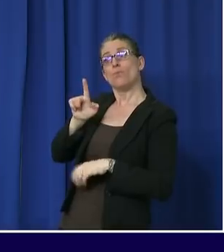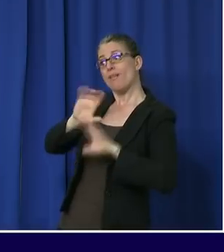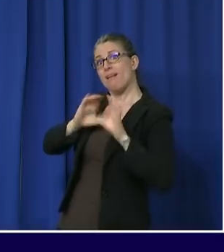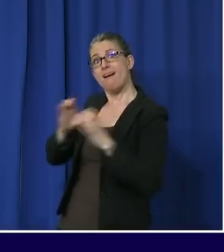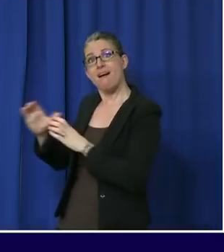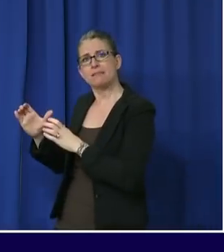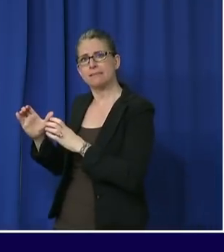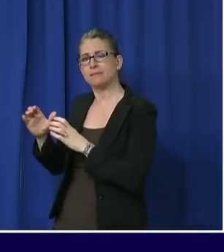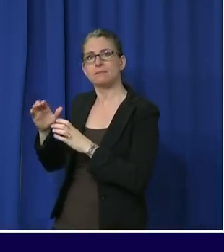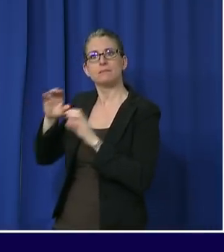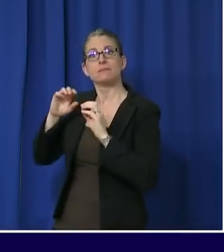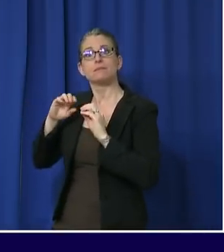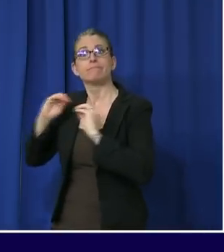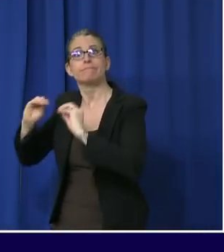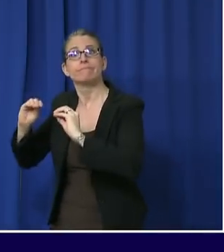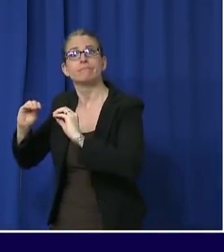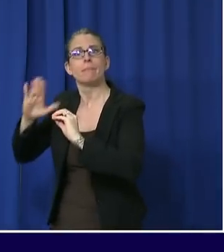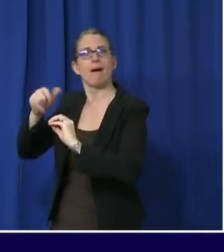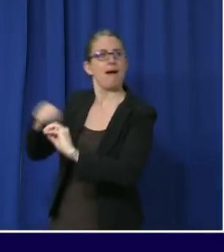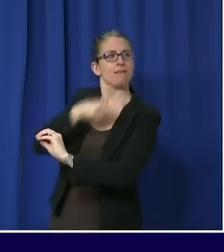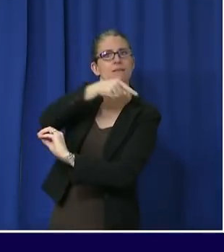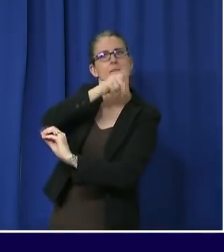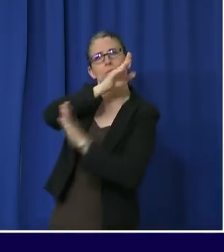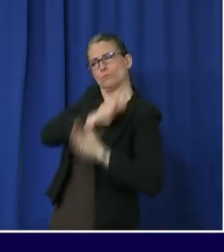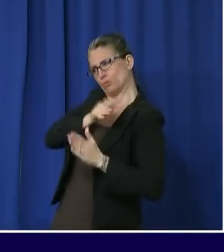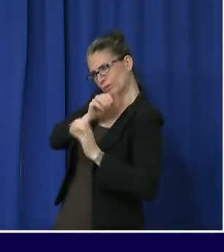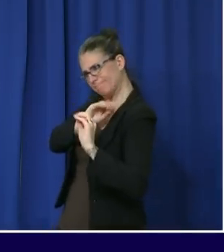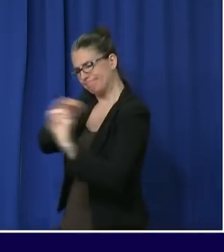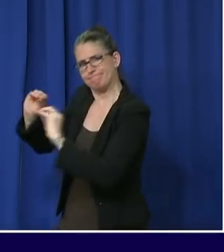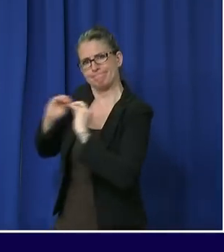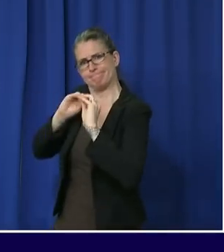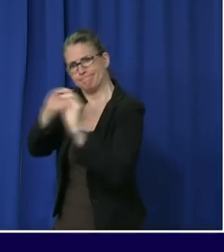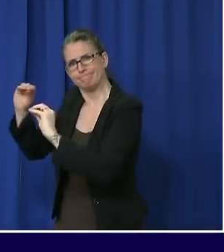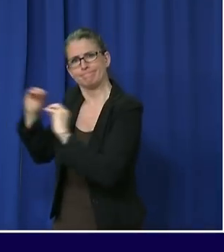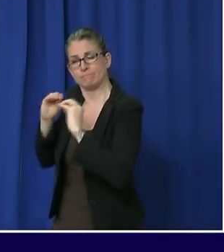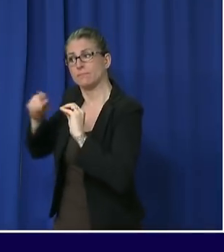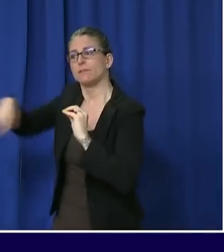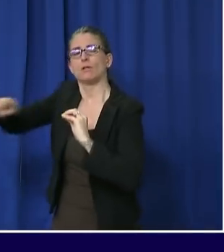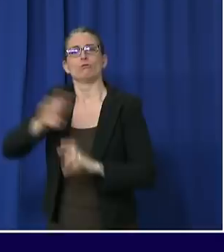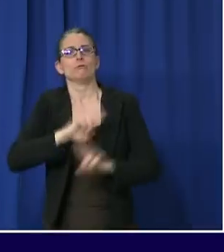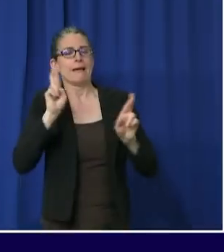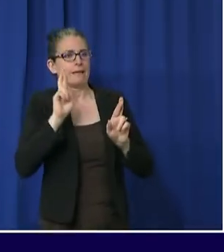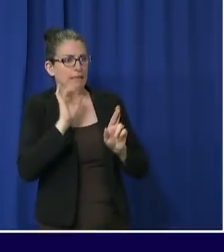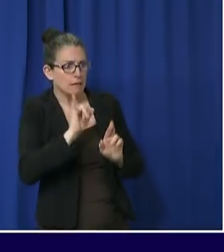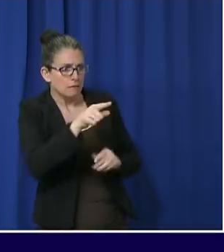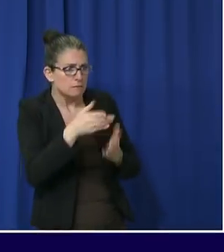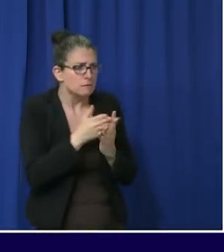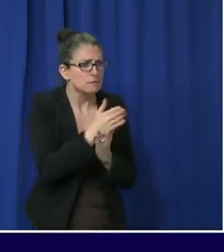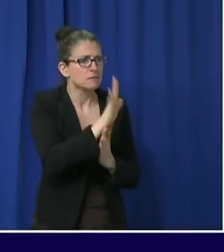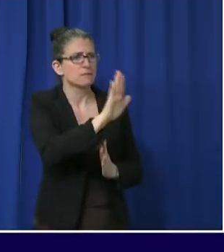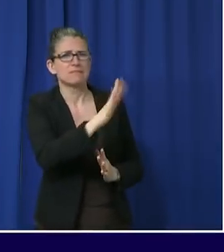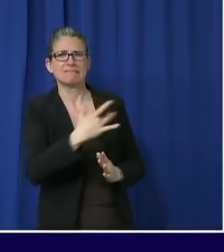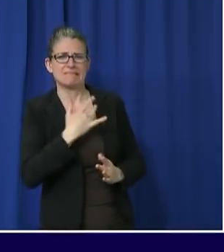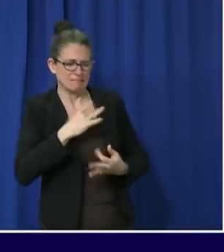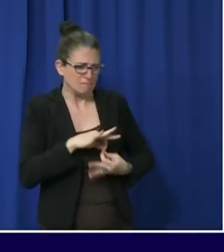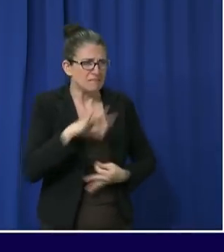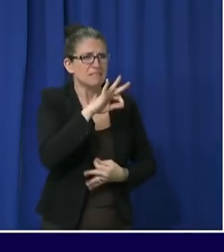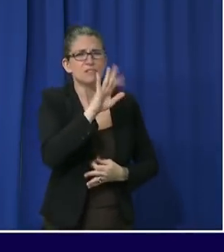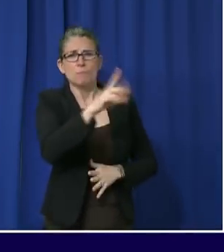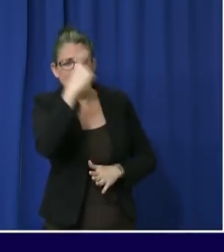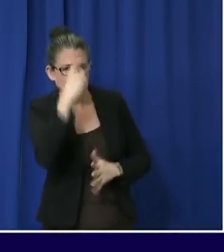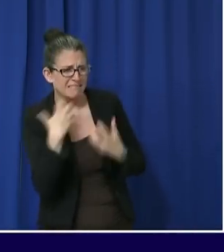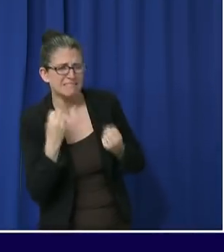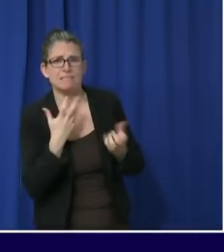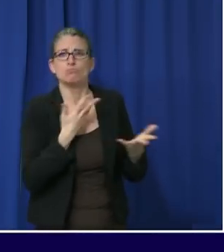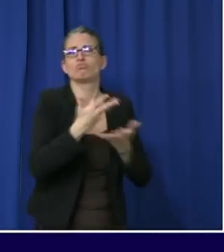services for any individual who may have been affected by COVID-19, be they a family member, a patient, or in